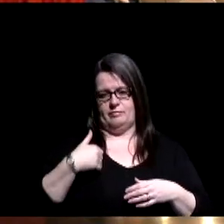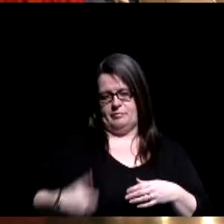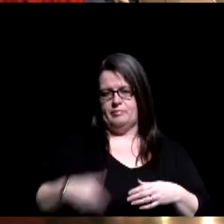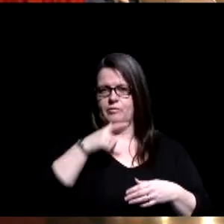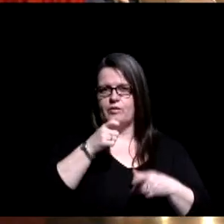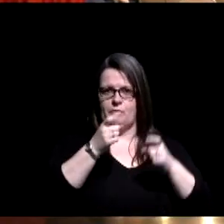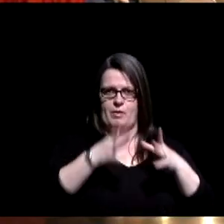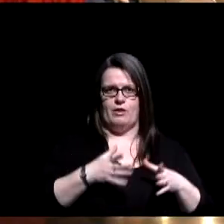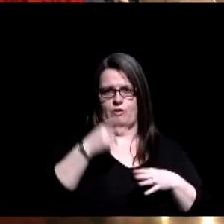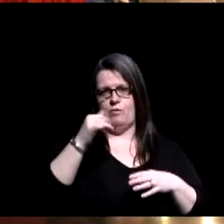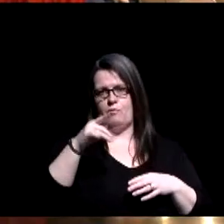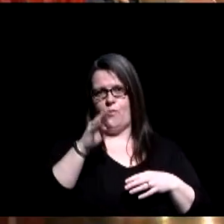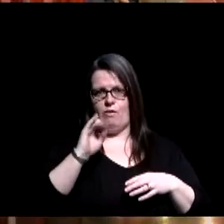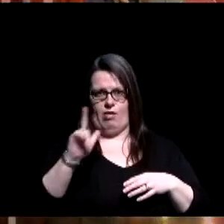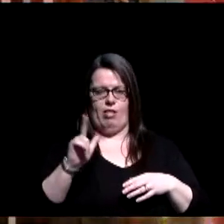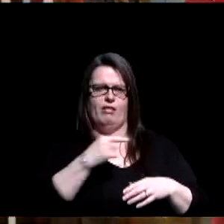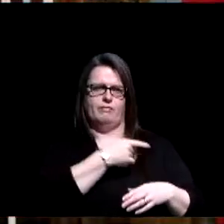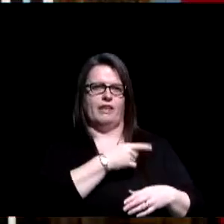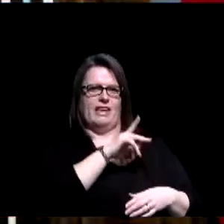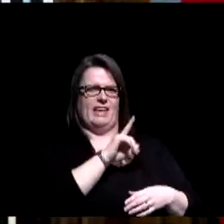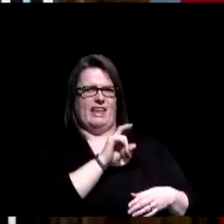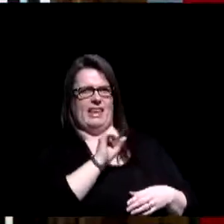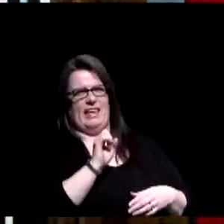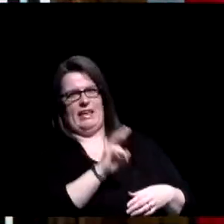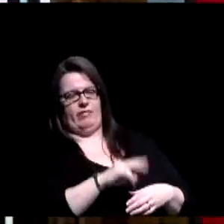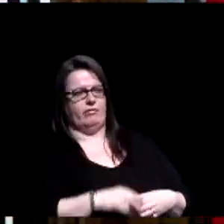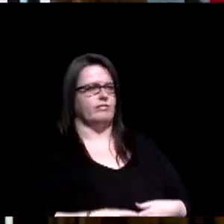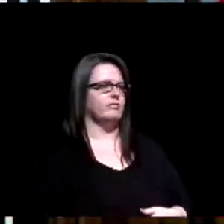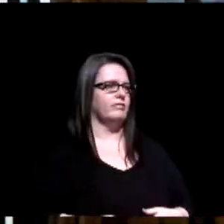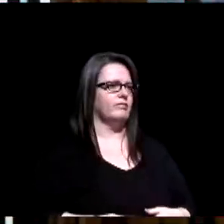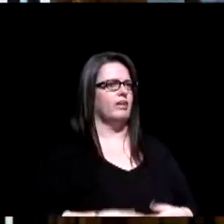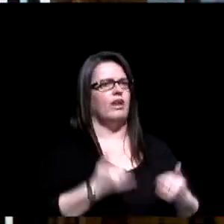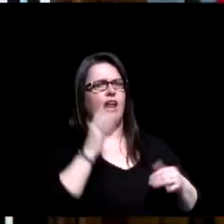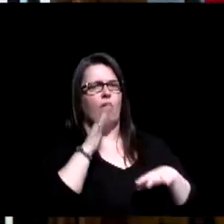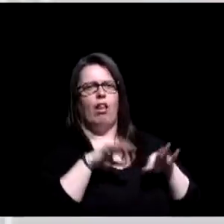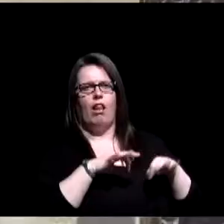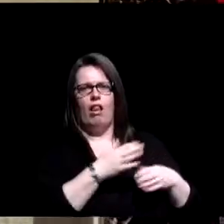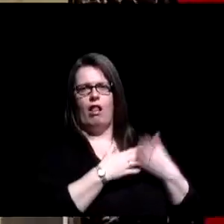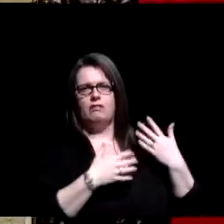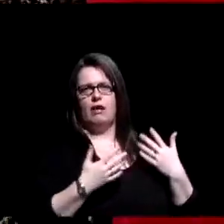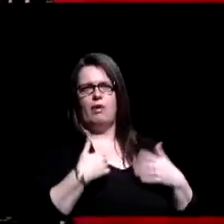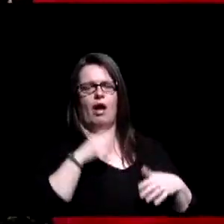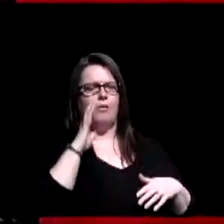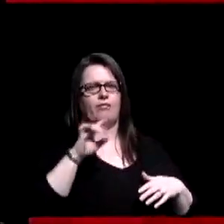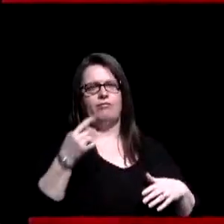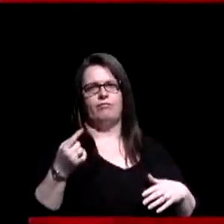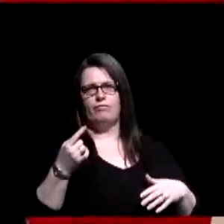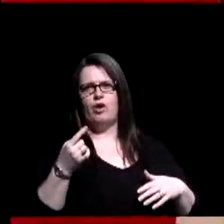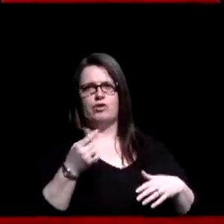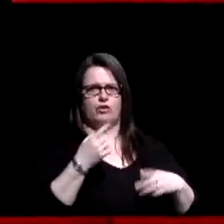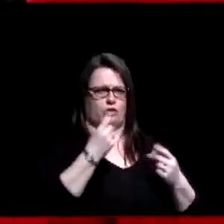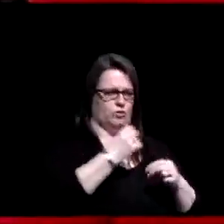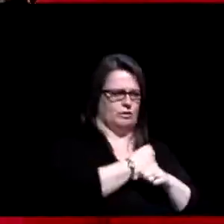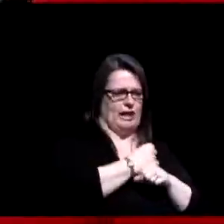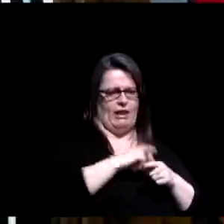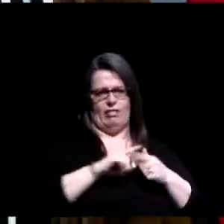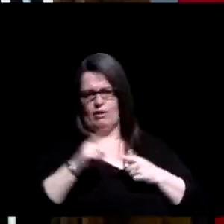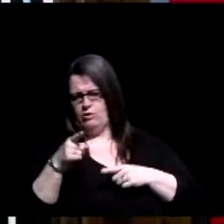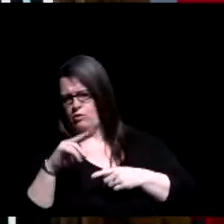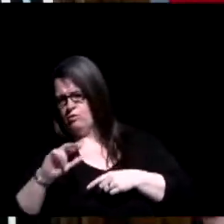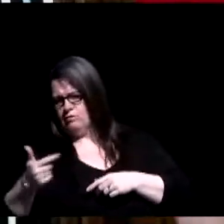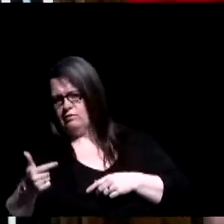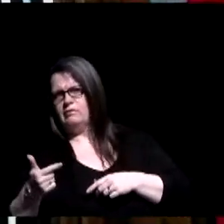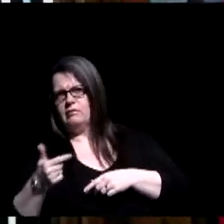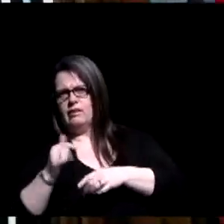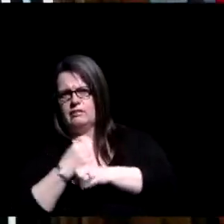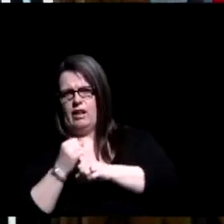of protocol. This is Kev. Let's go down over some of the stats, Sure. Kevin. I'll give the first stat, and then you can give the next one. Okay, first.